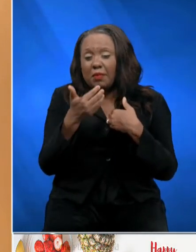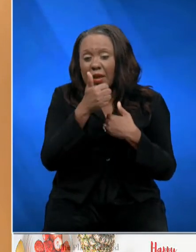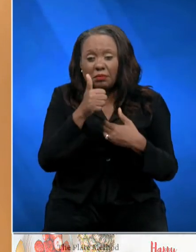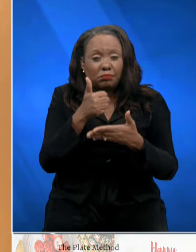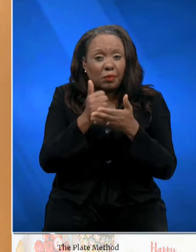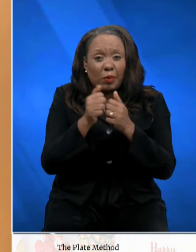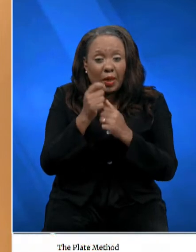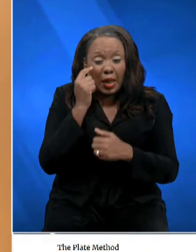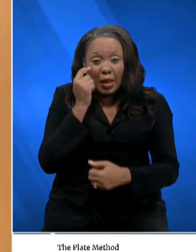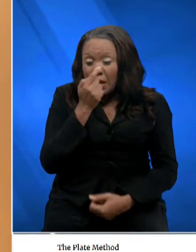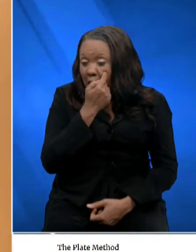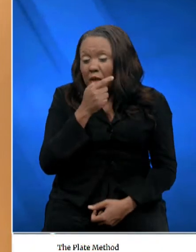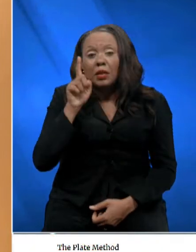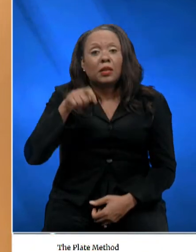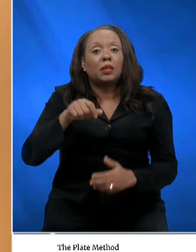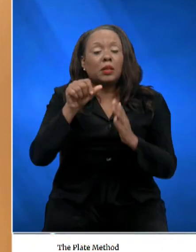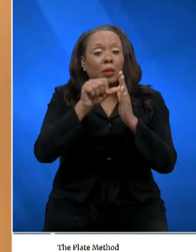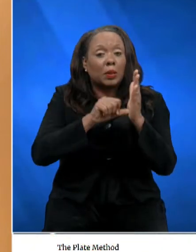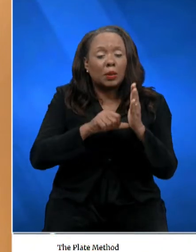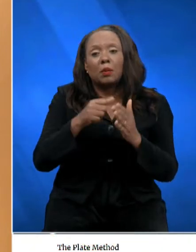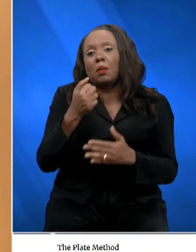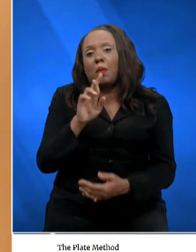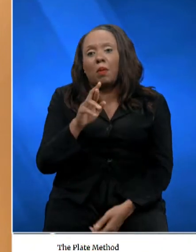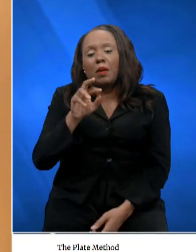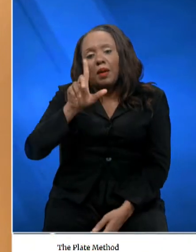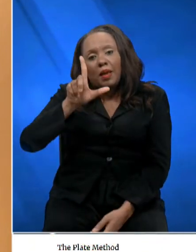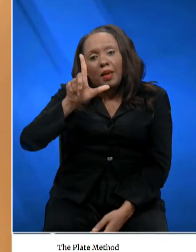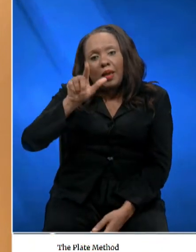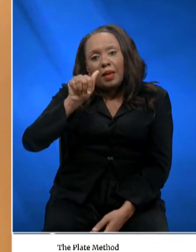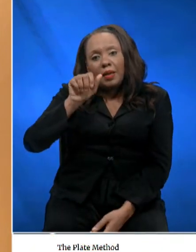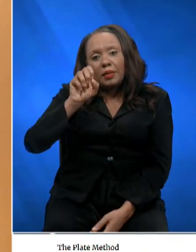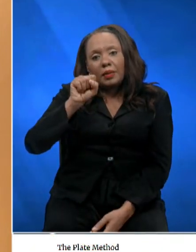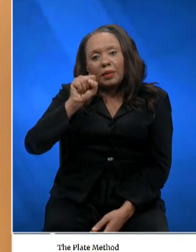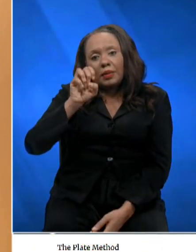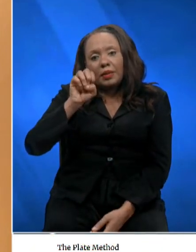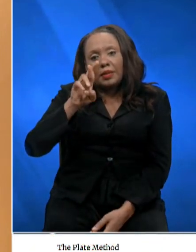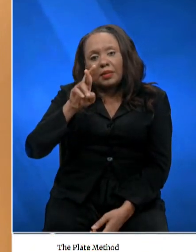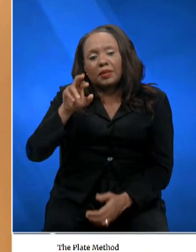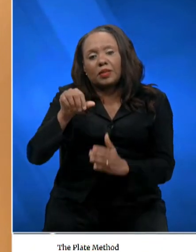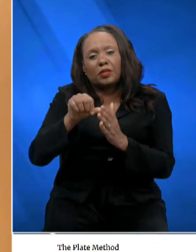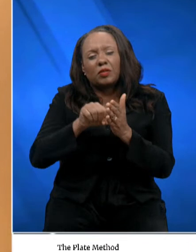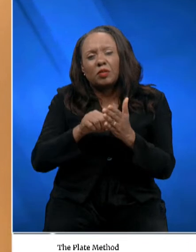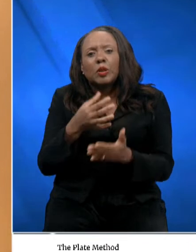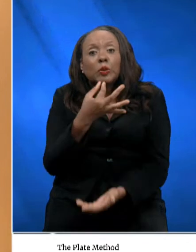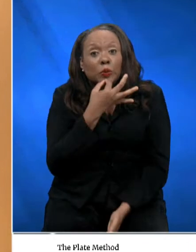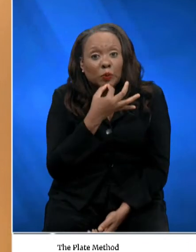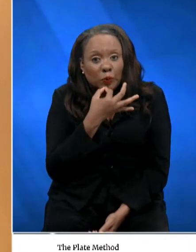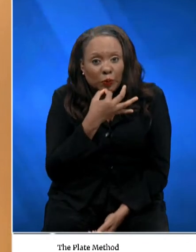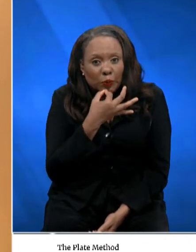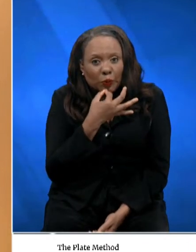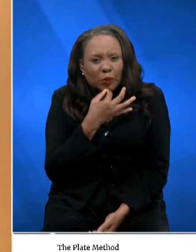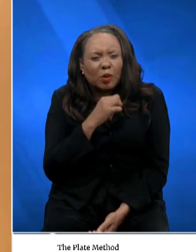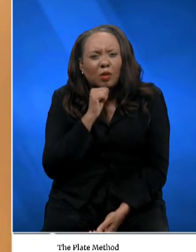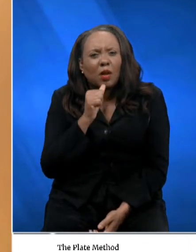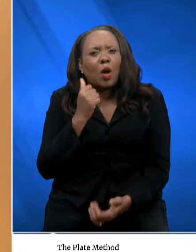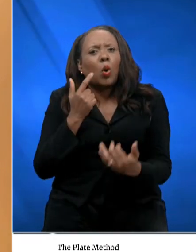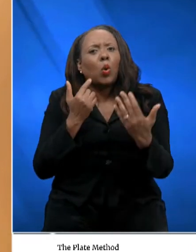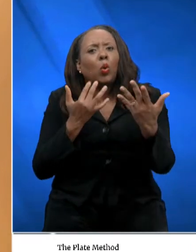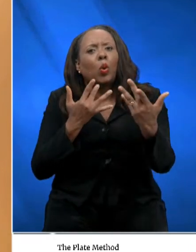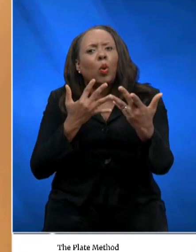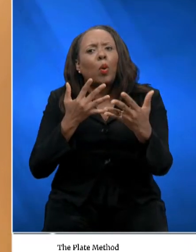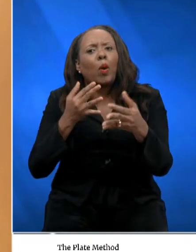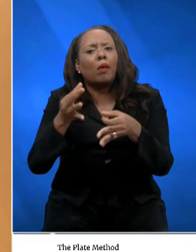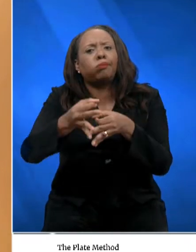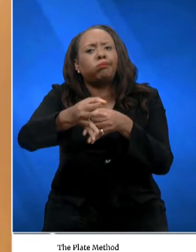either operate or do laser surgery if possible sooner rather than later. But in all cases,